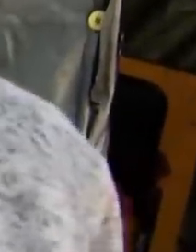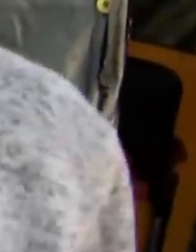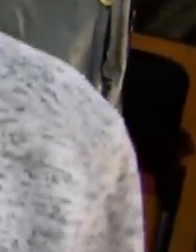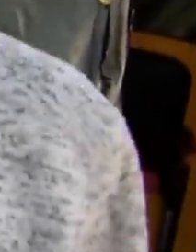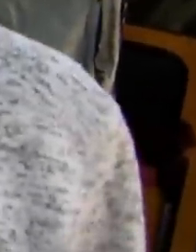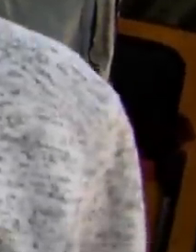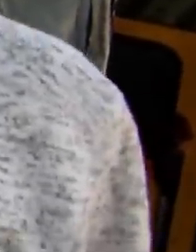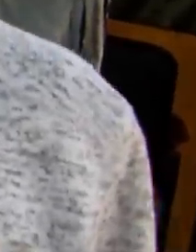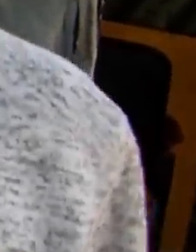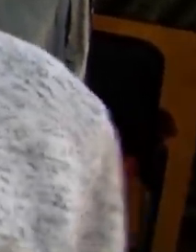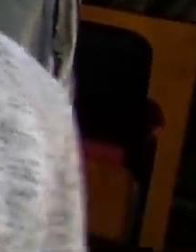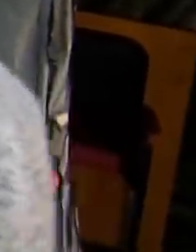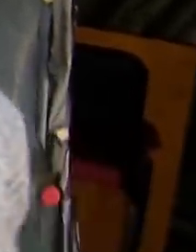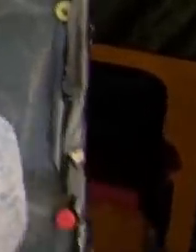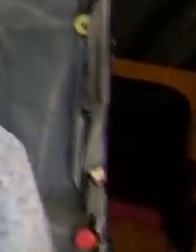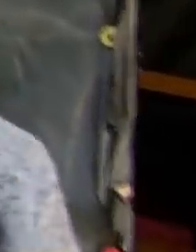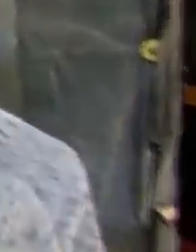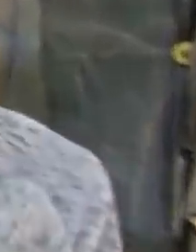I don't know.